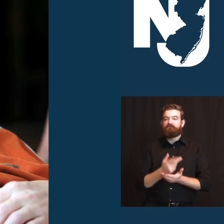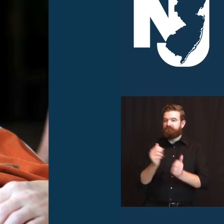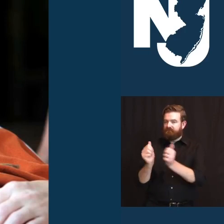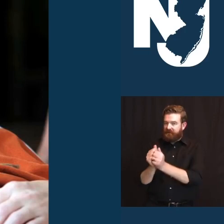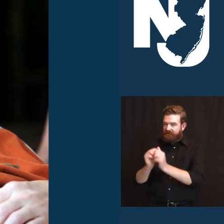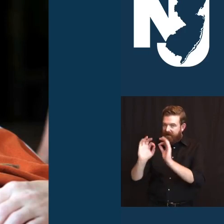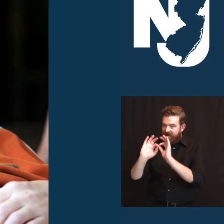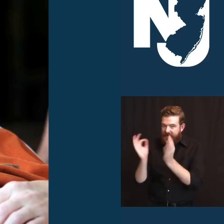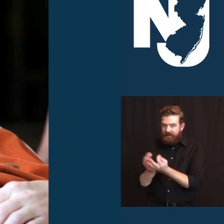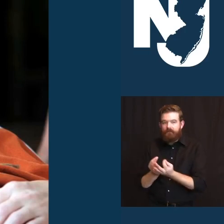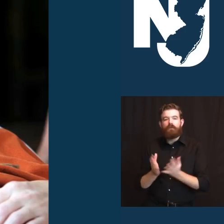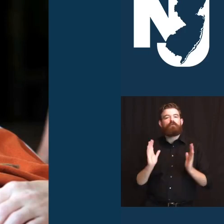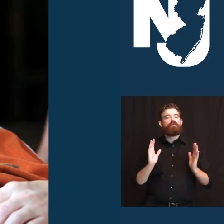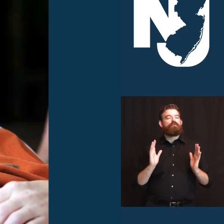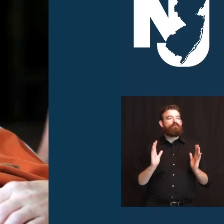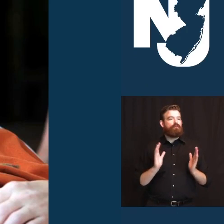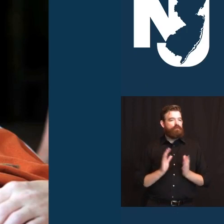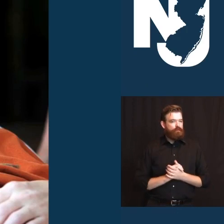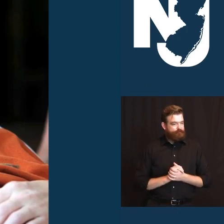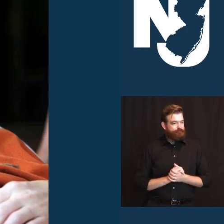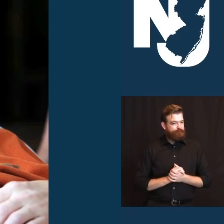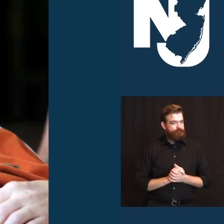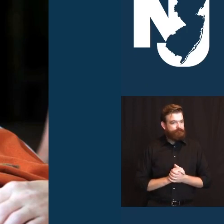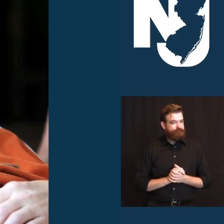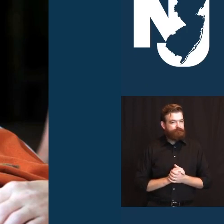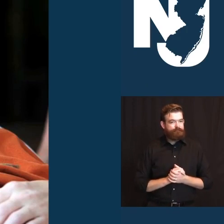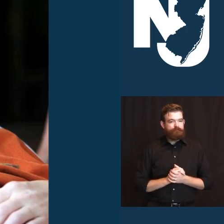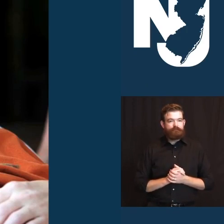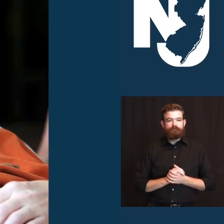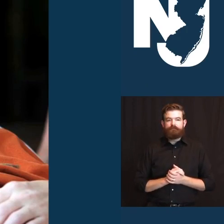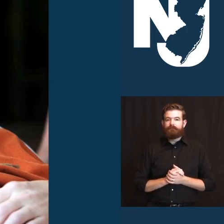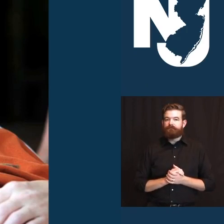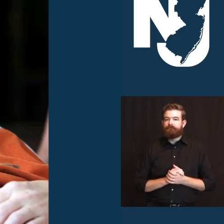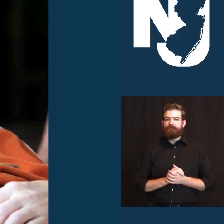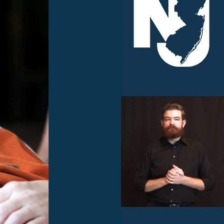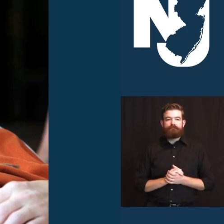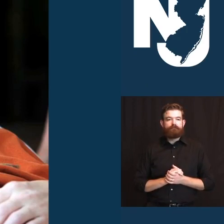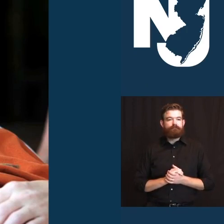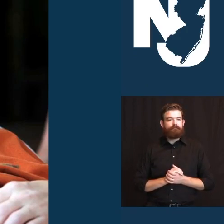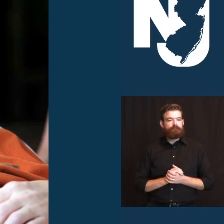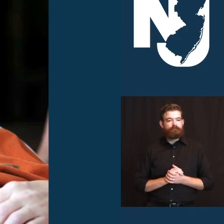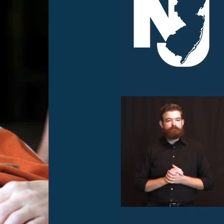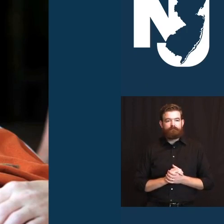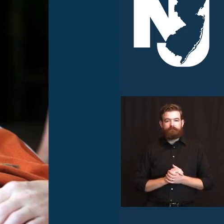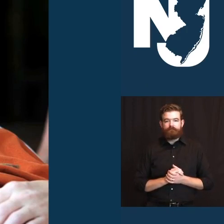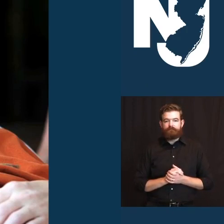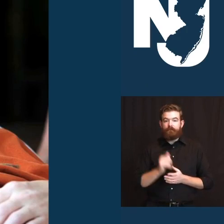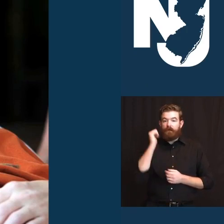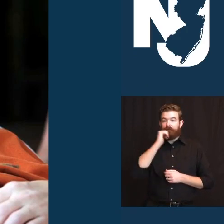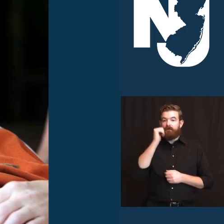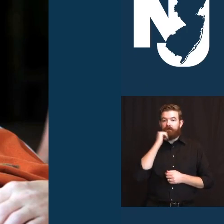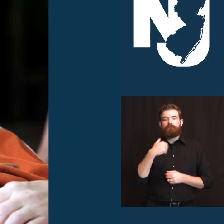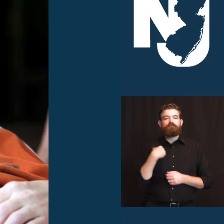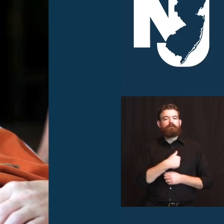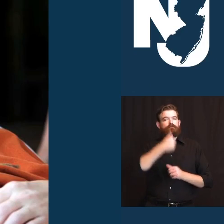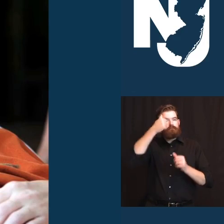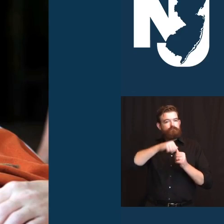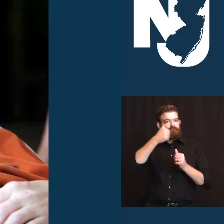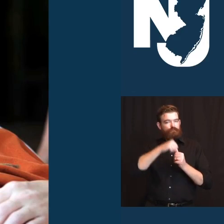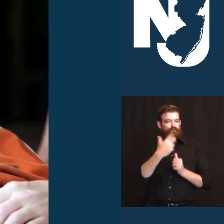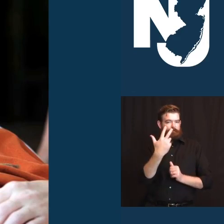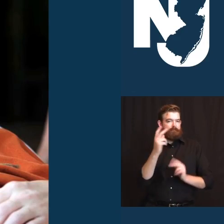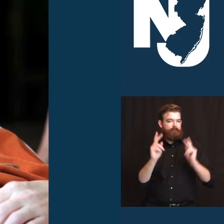recall 3 of the New Jerseyans this virus has taken away, but today we celebrate Chris, and through him the many, many, many